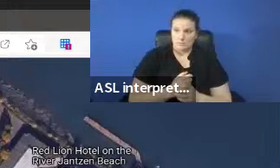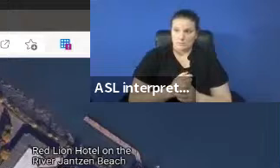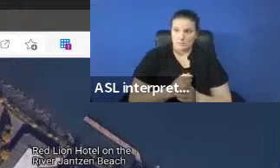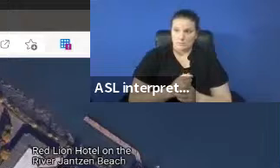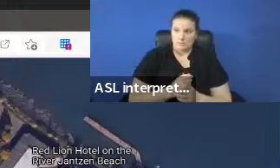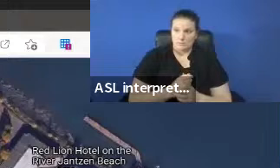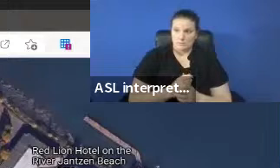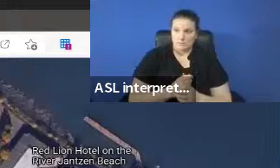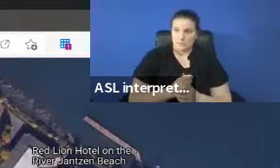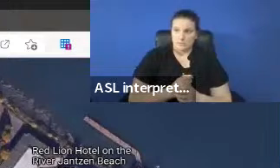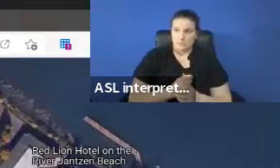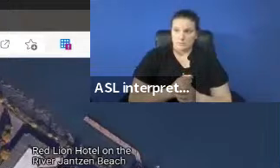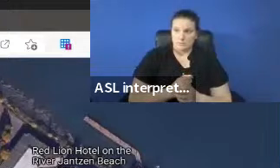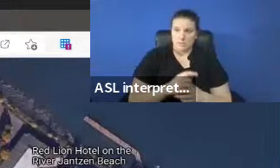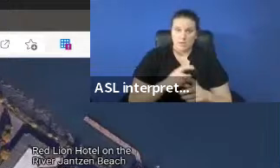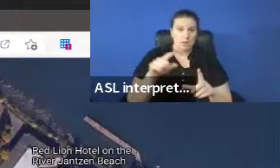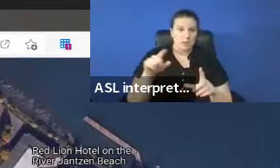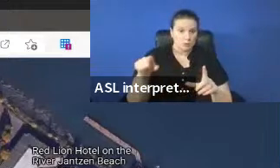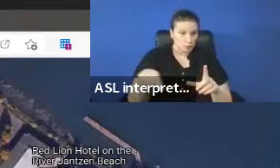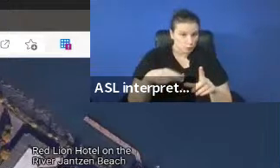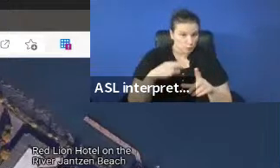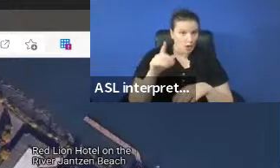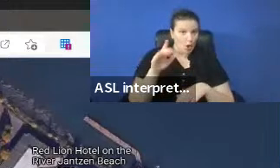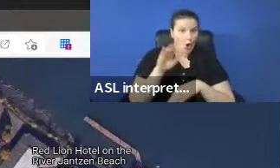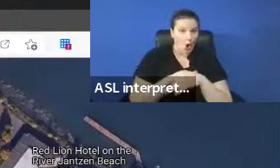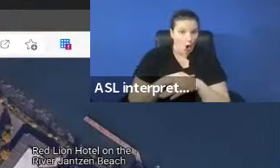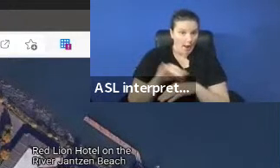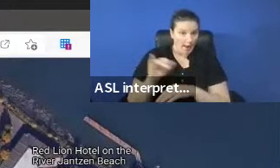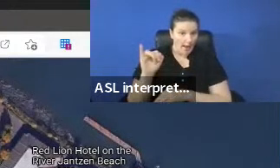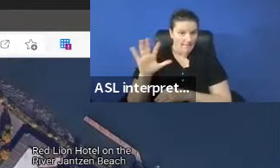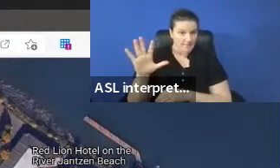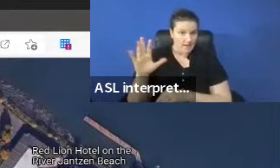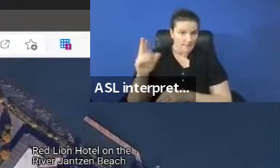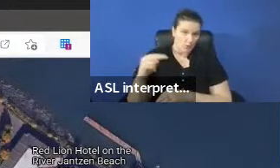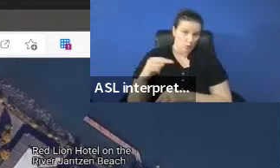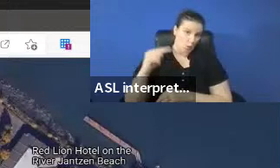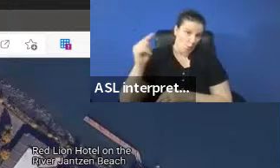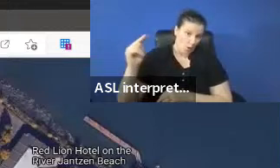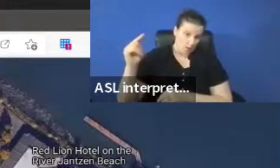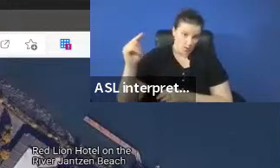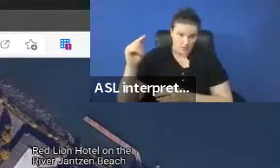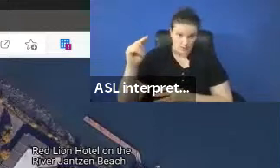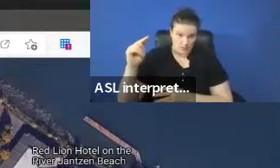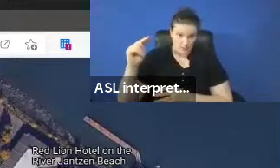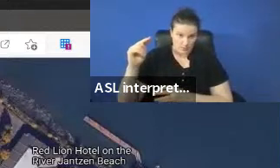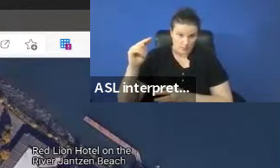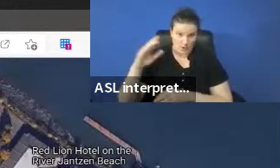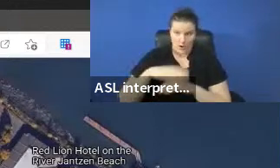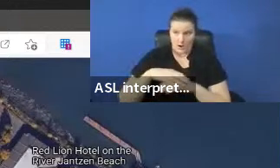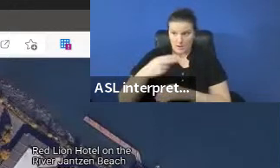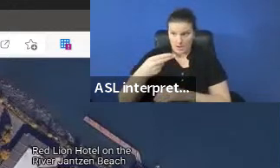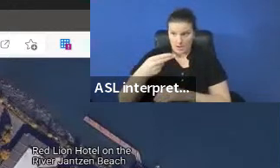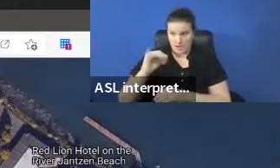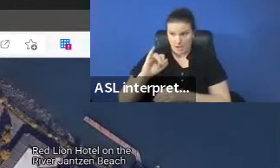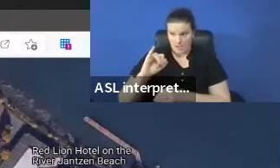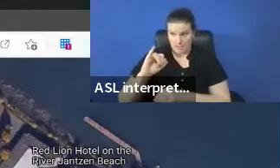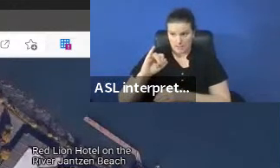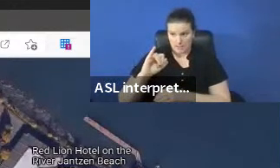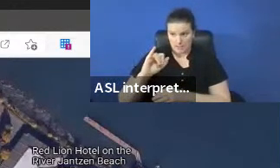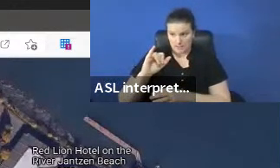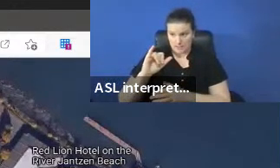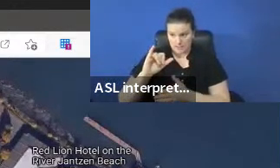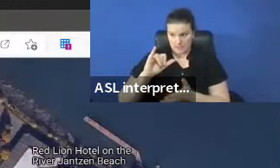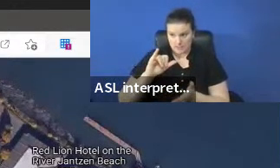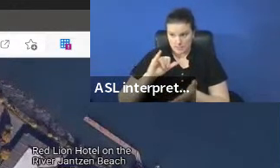the interchange to get onto I-5 North on Hayden Island is going to